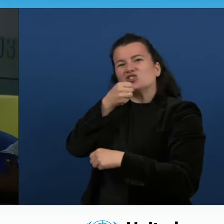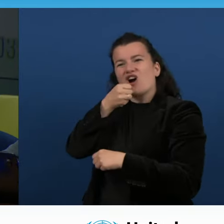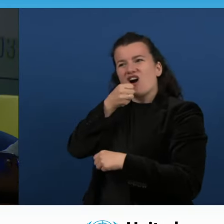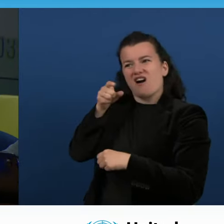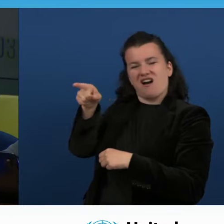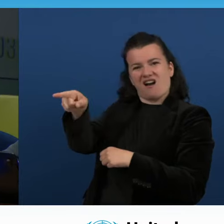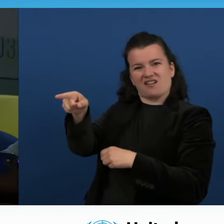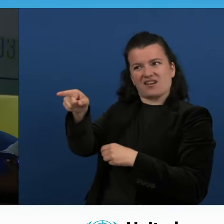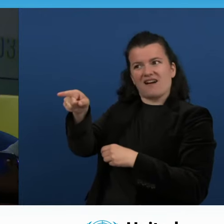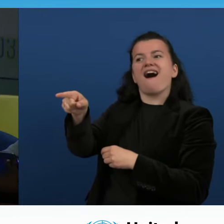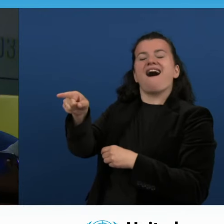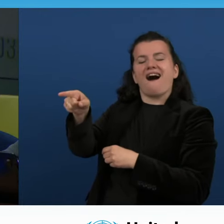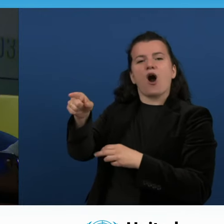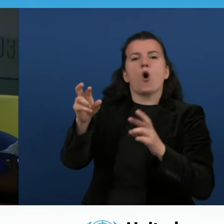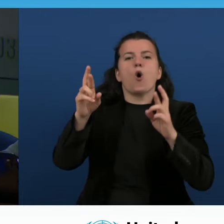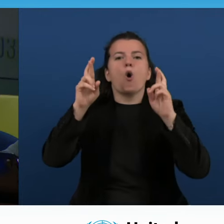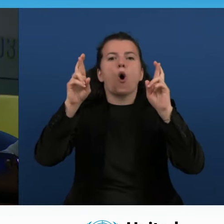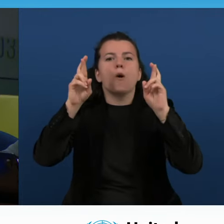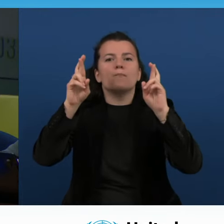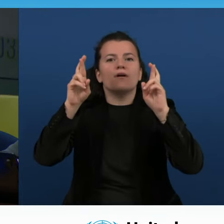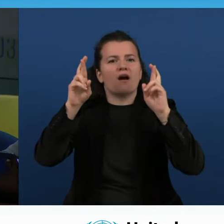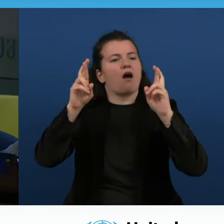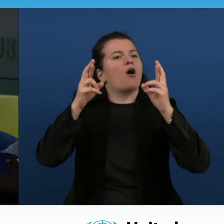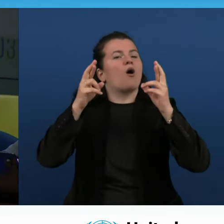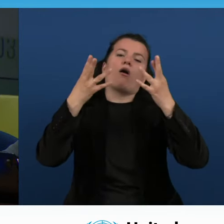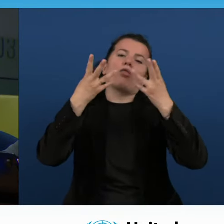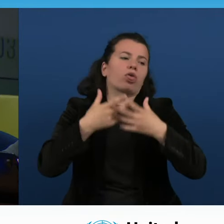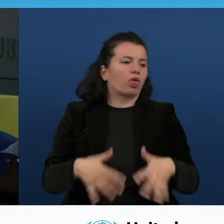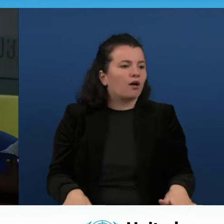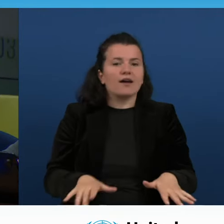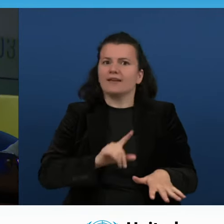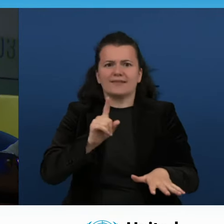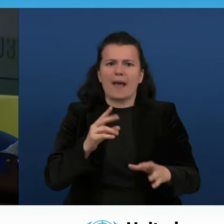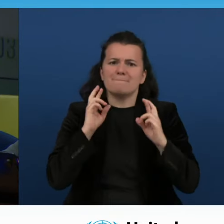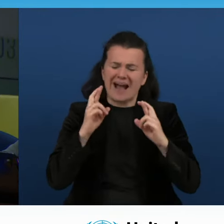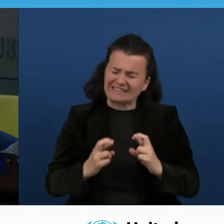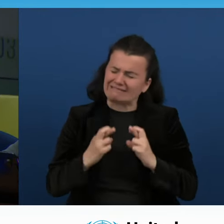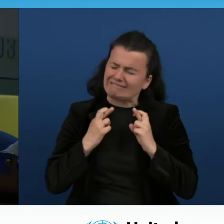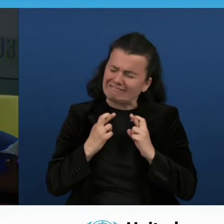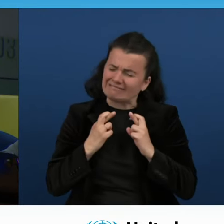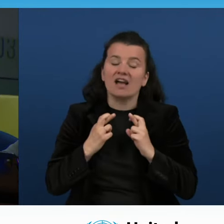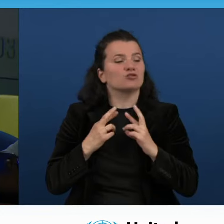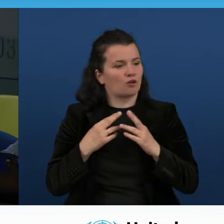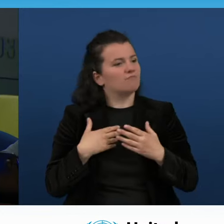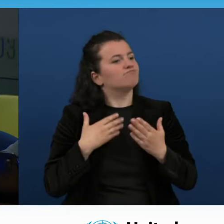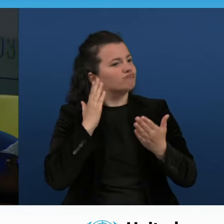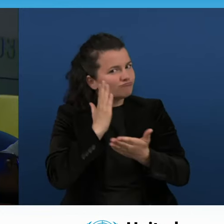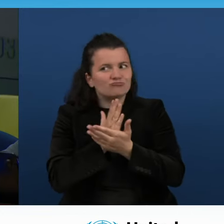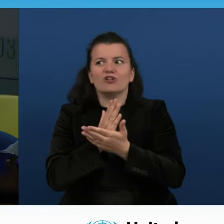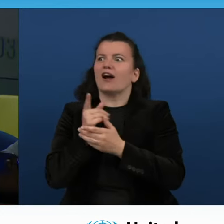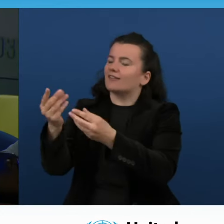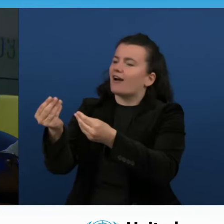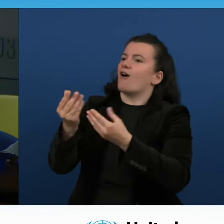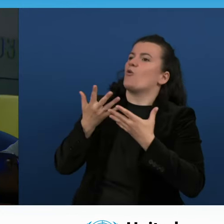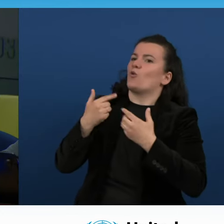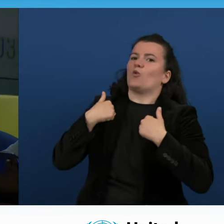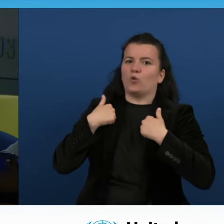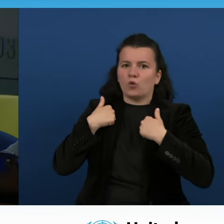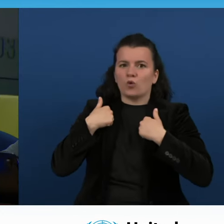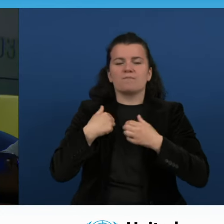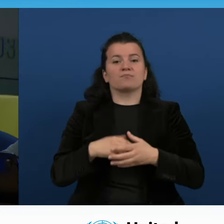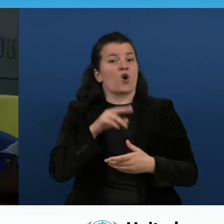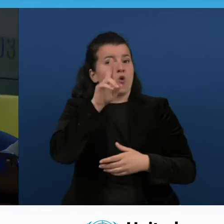come. For decades, the young people have accompanied the United Nations. They have nourished us with their